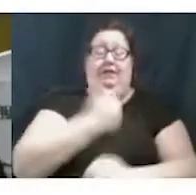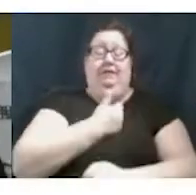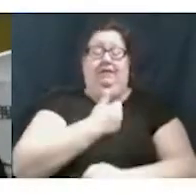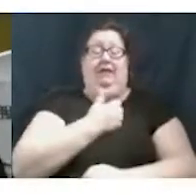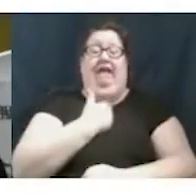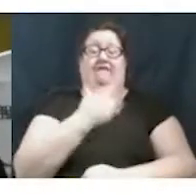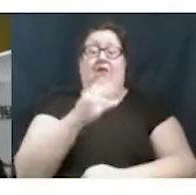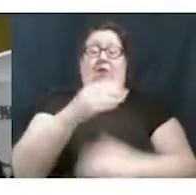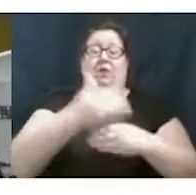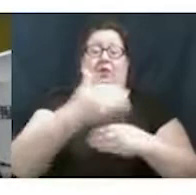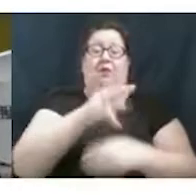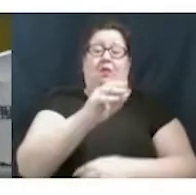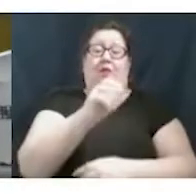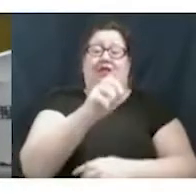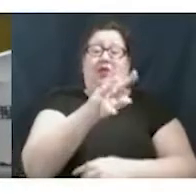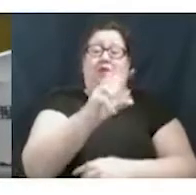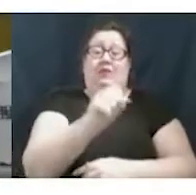Whatever you're getting, if you're getting a new lab,